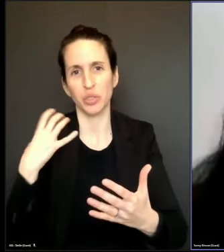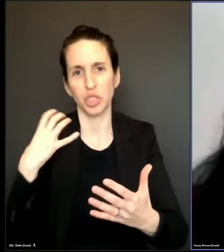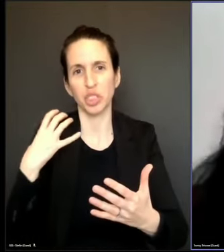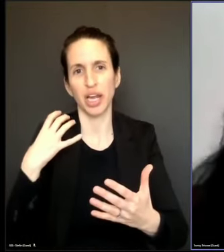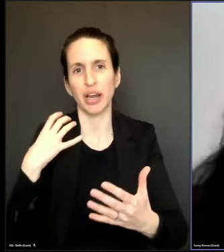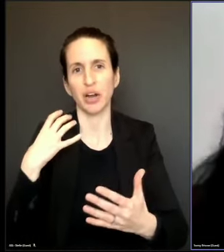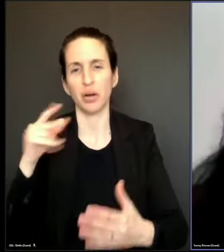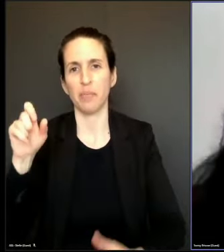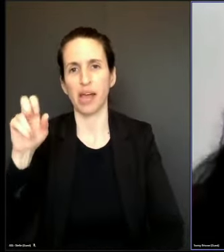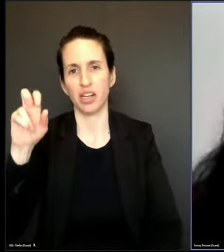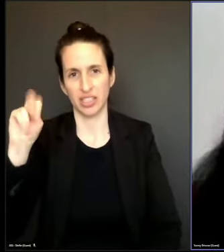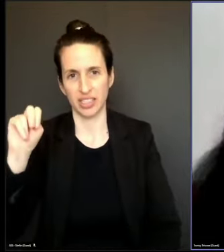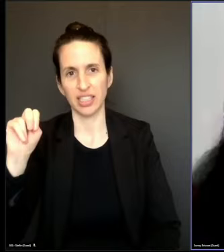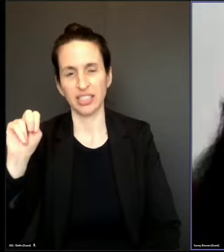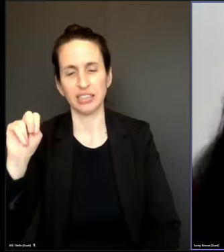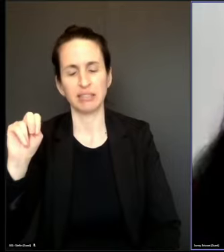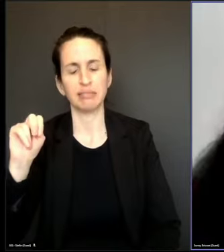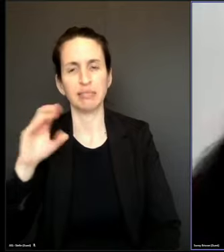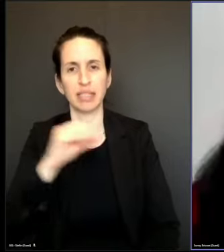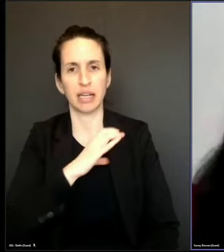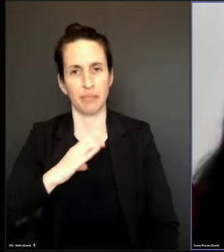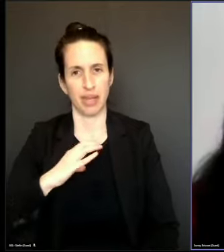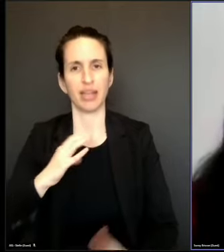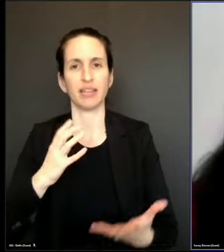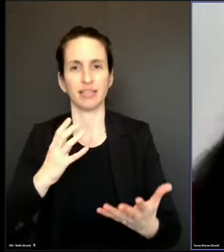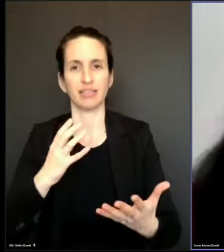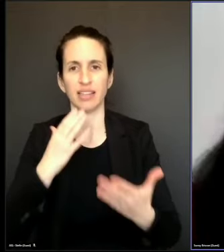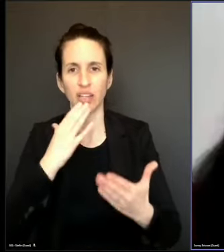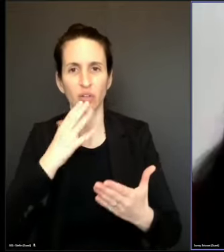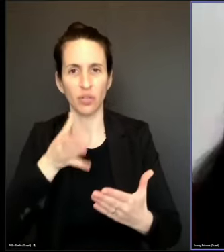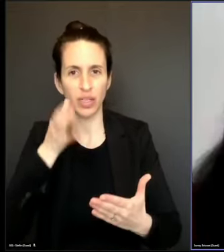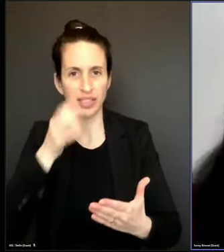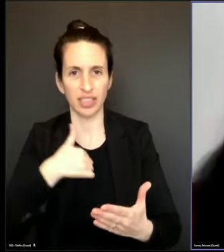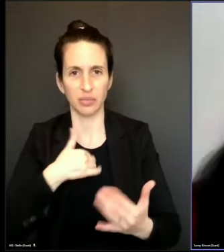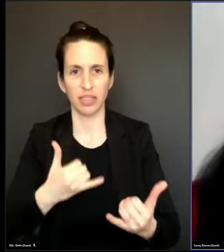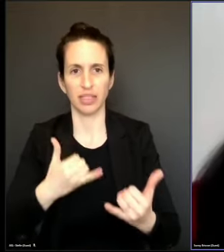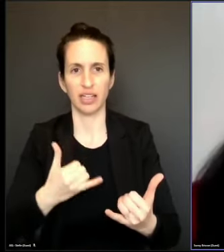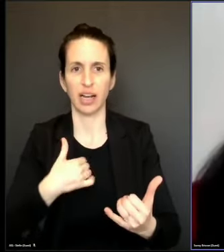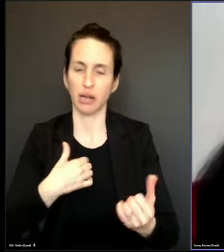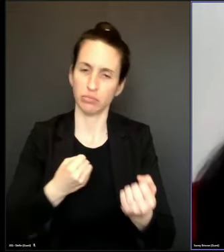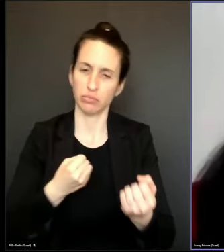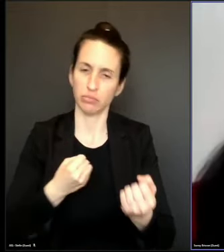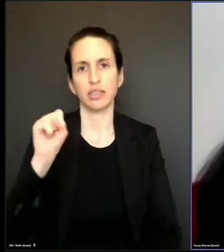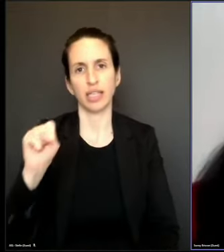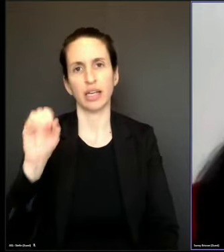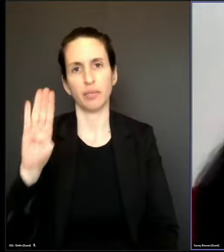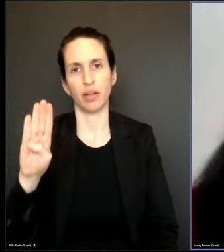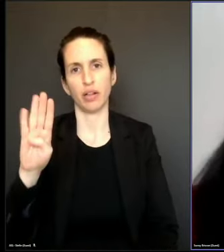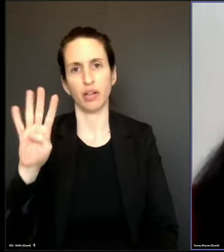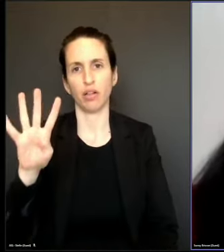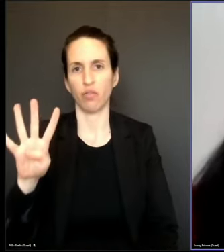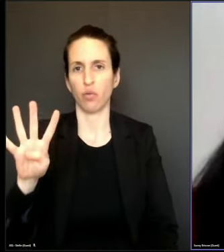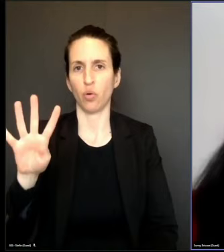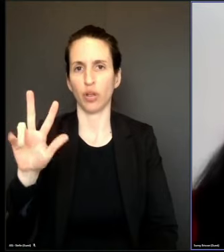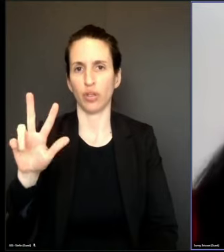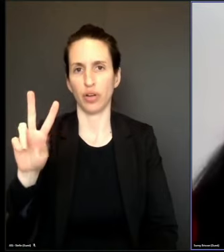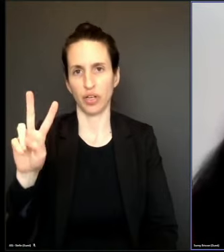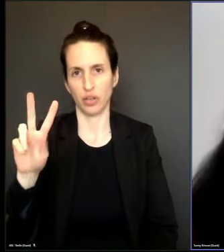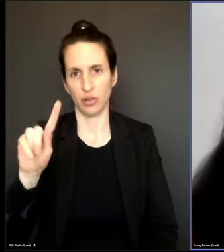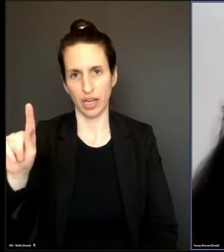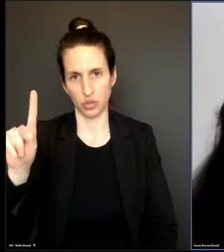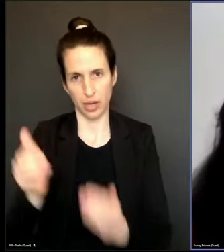today. I am speaking in support of Senate Bill 432 with support to the -1